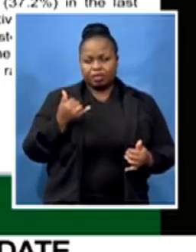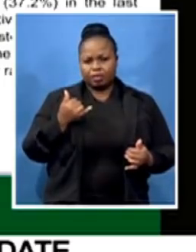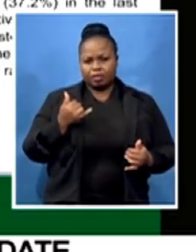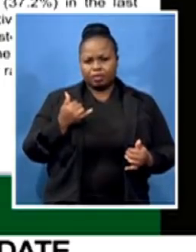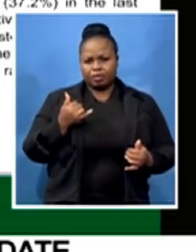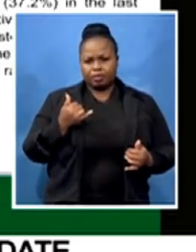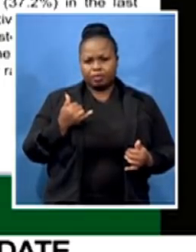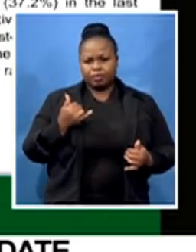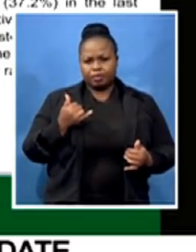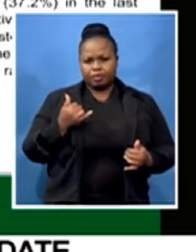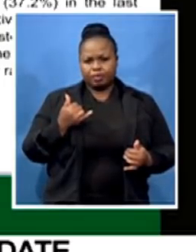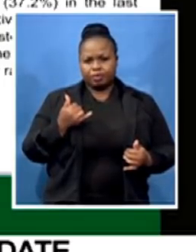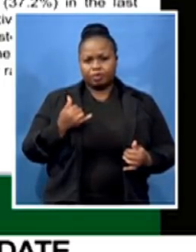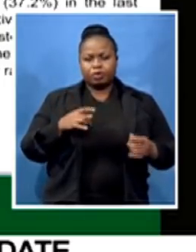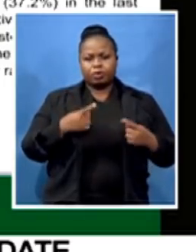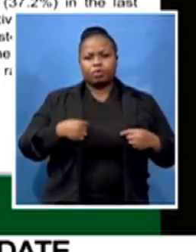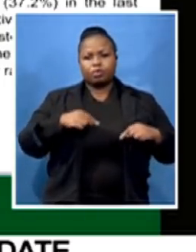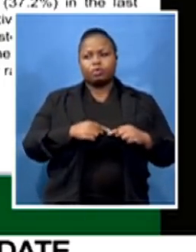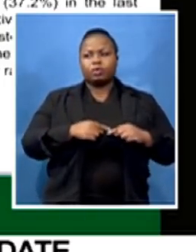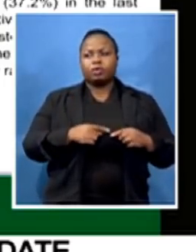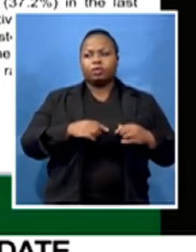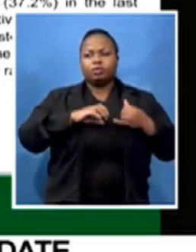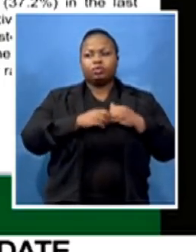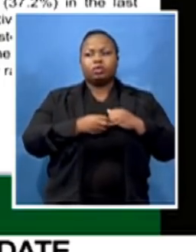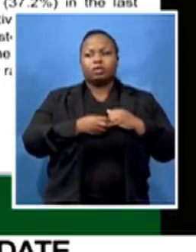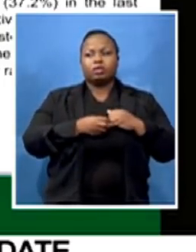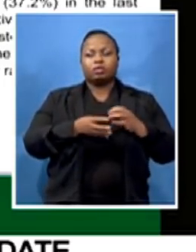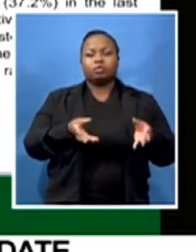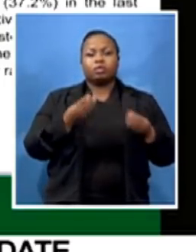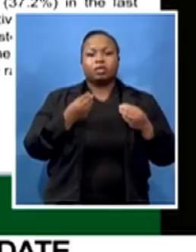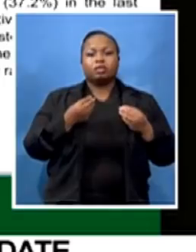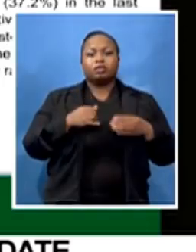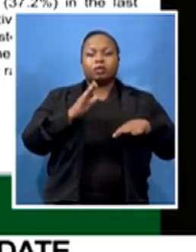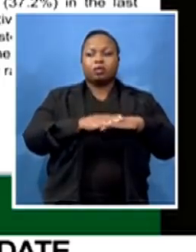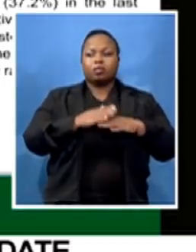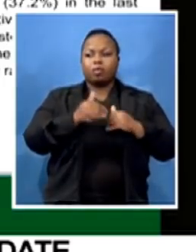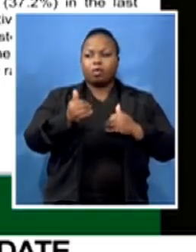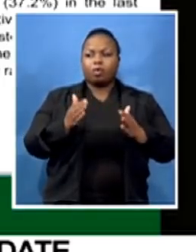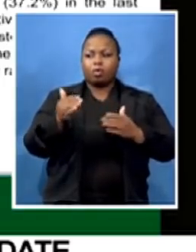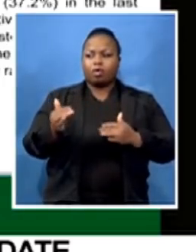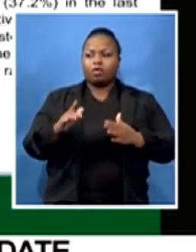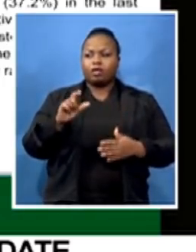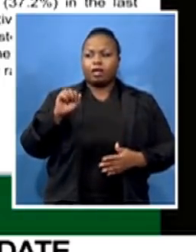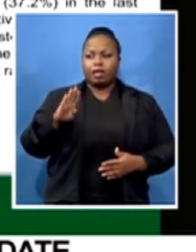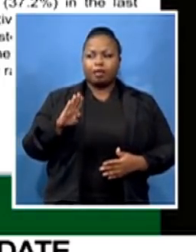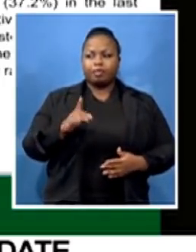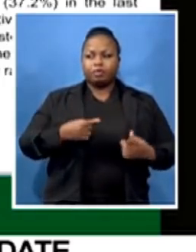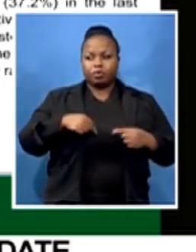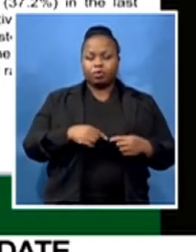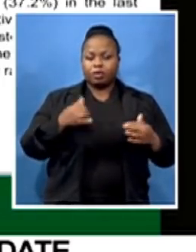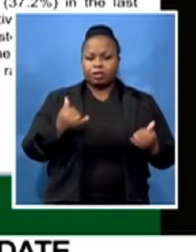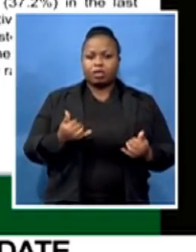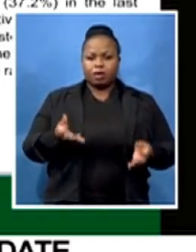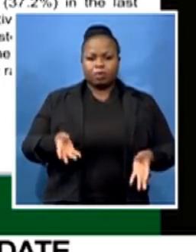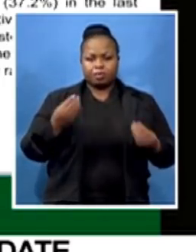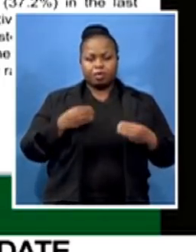the kits, the laboratory kits. And so we are actually getting squeezed now. And that's what's going to cause us a lot